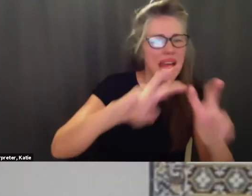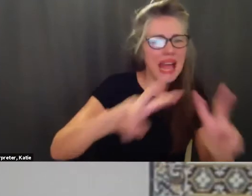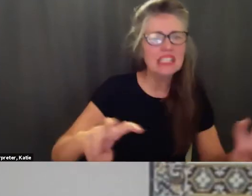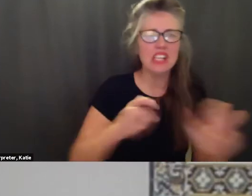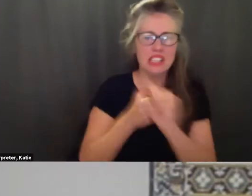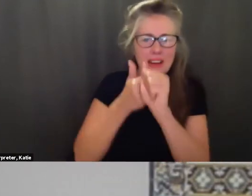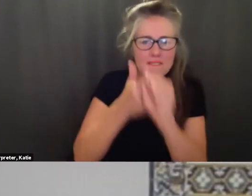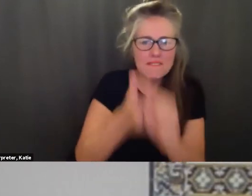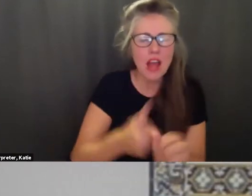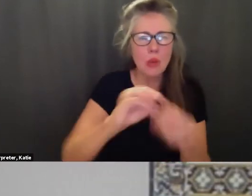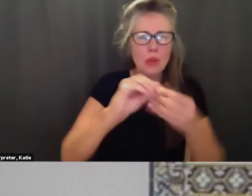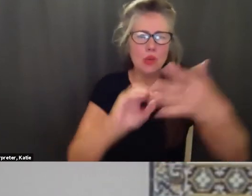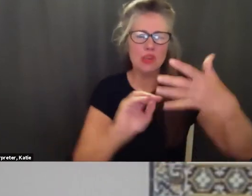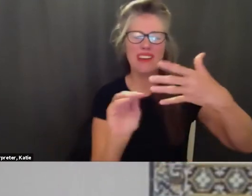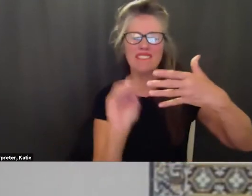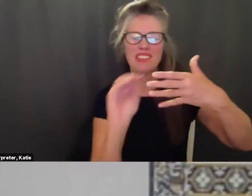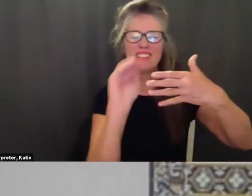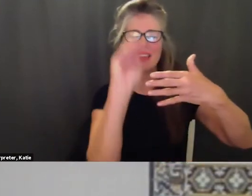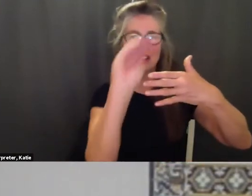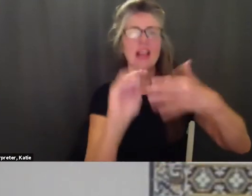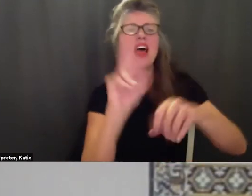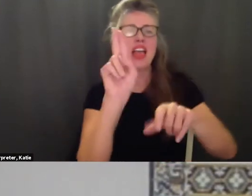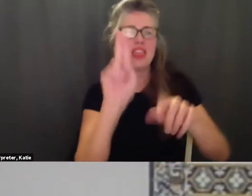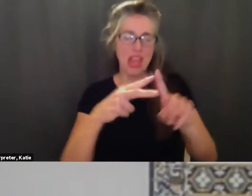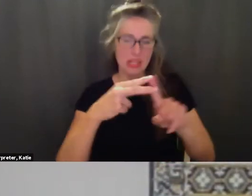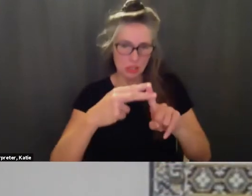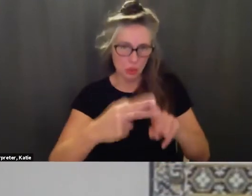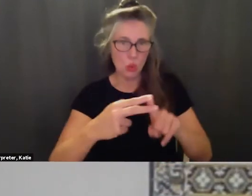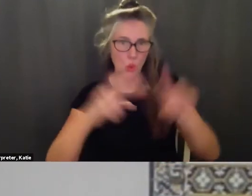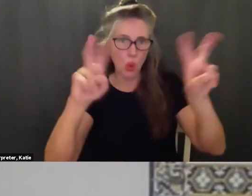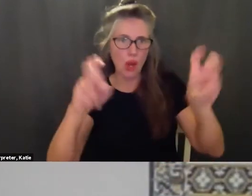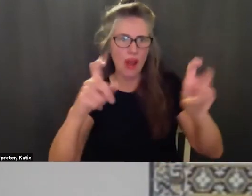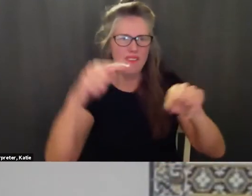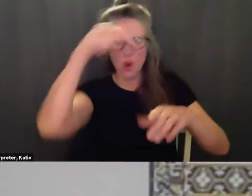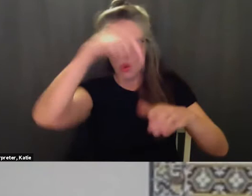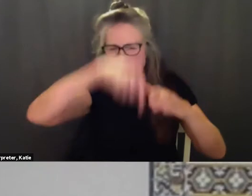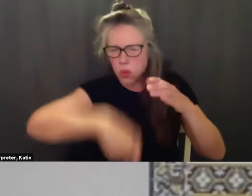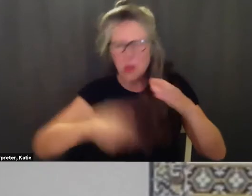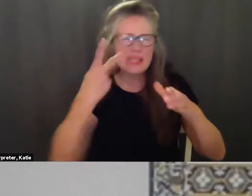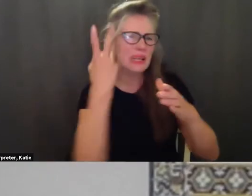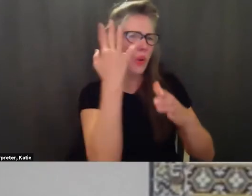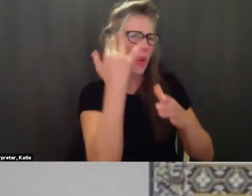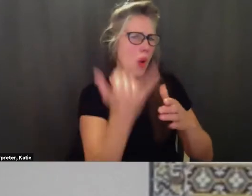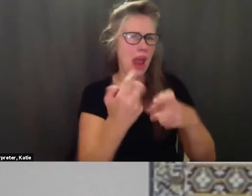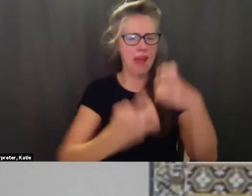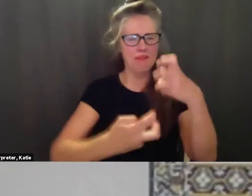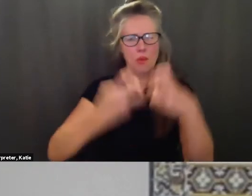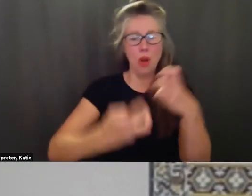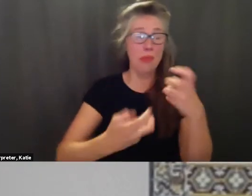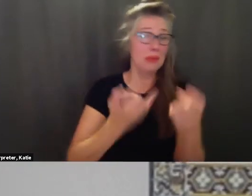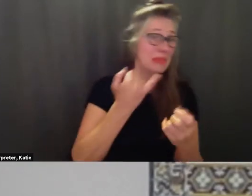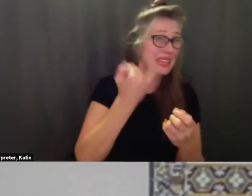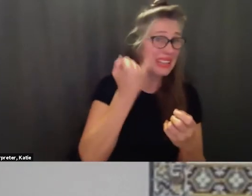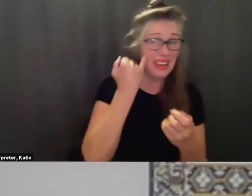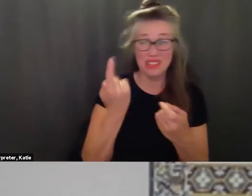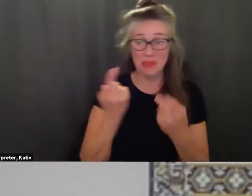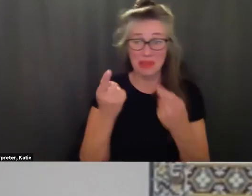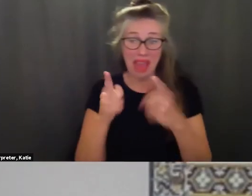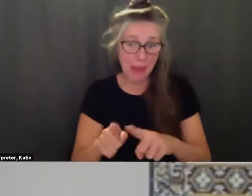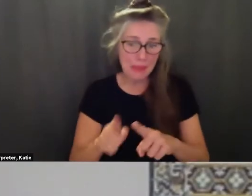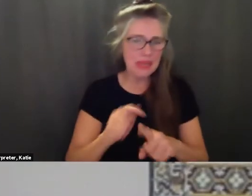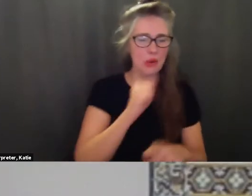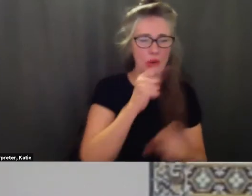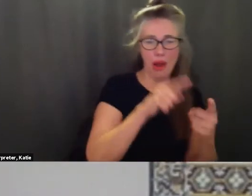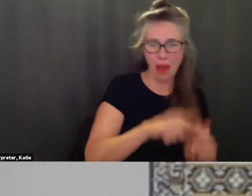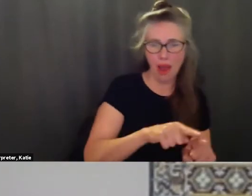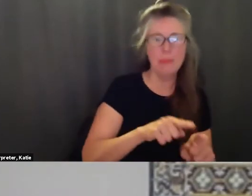made up. It's a tool that we can use to actually drill down and see what's happening and what's not happening. So. Yeah, and lastly, I